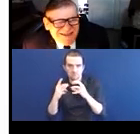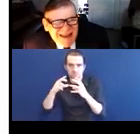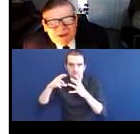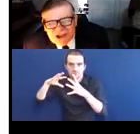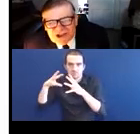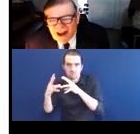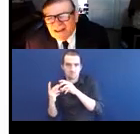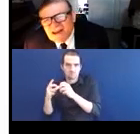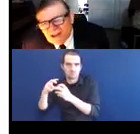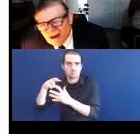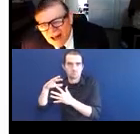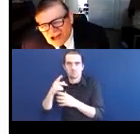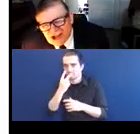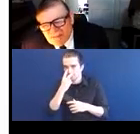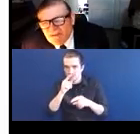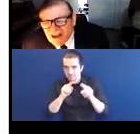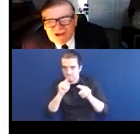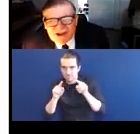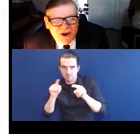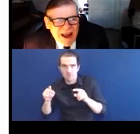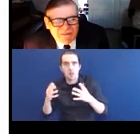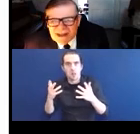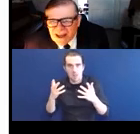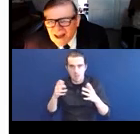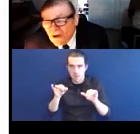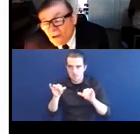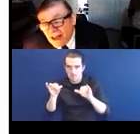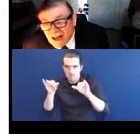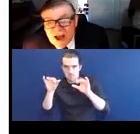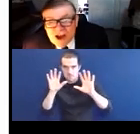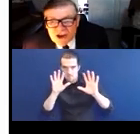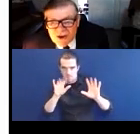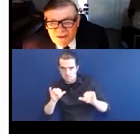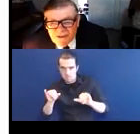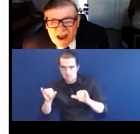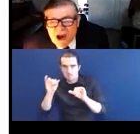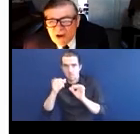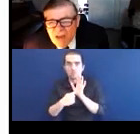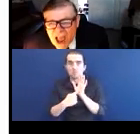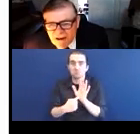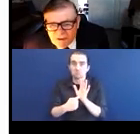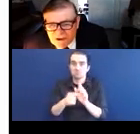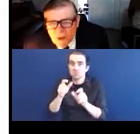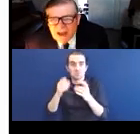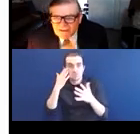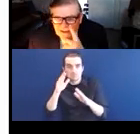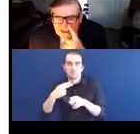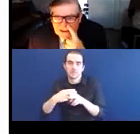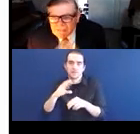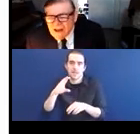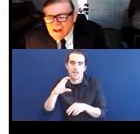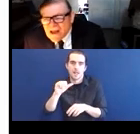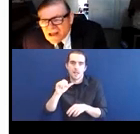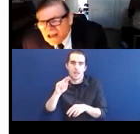to demonstrate the relationship of countries on a particular, or here, two different variables or ways of